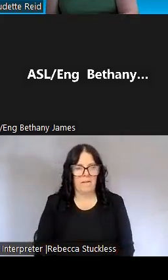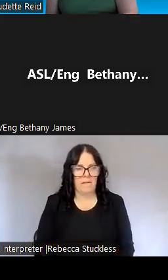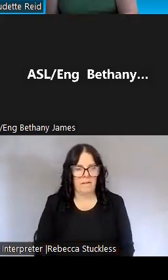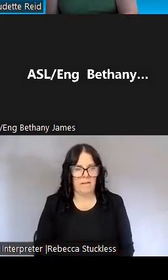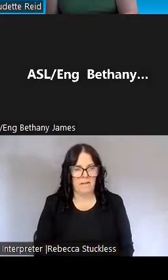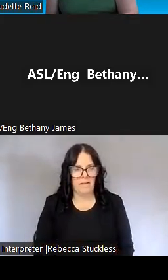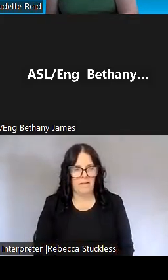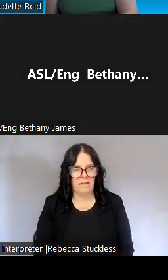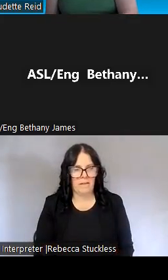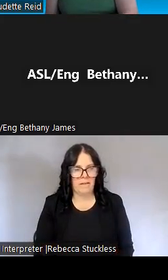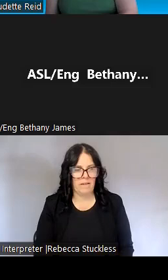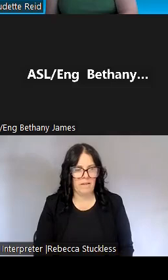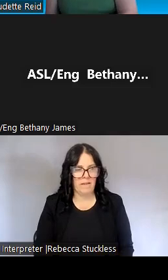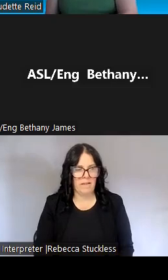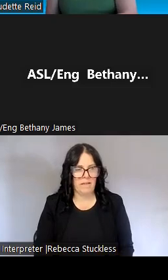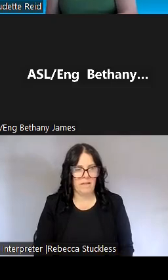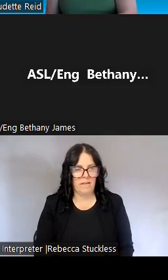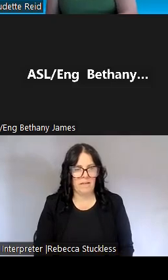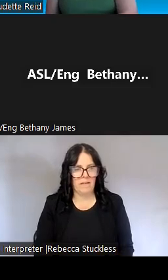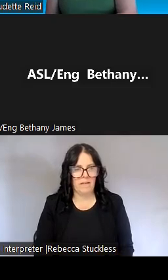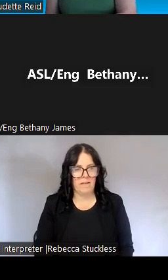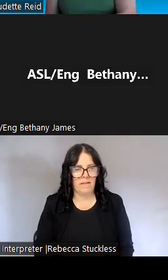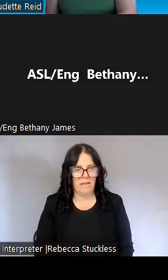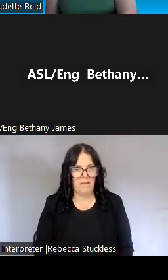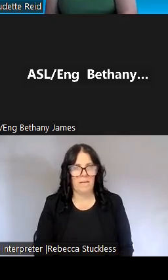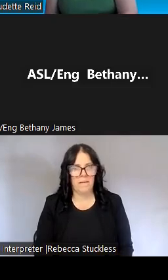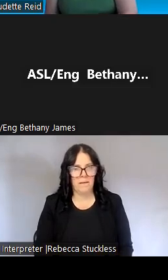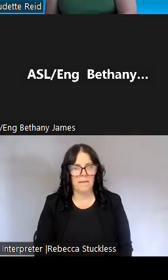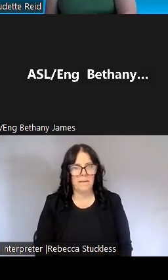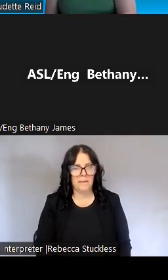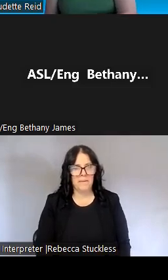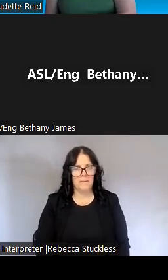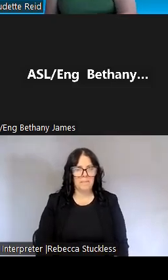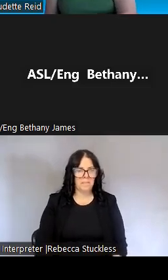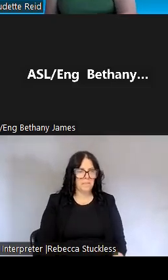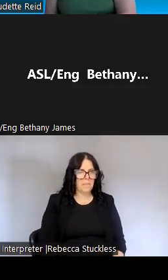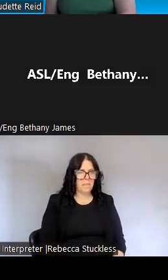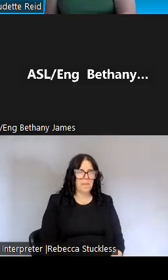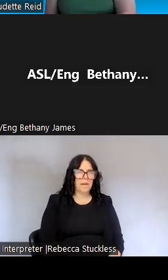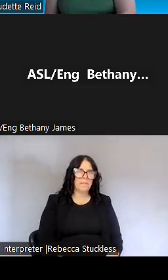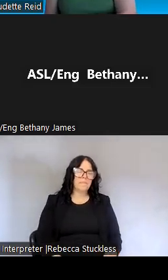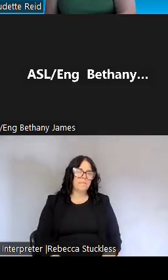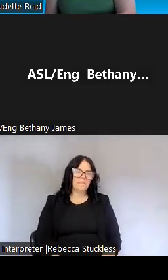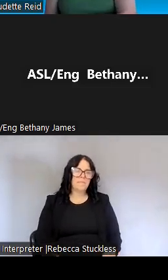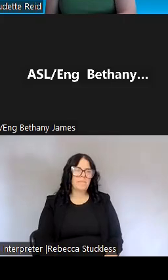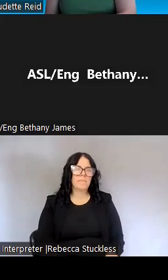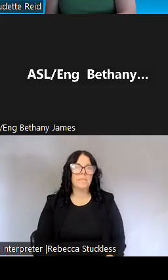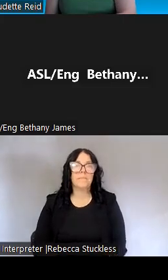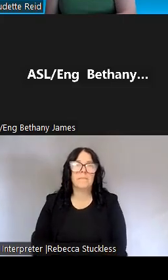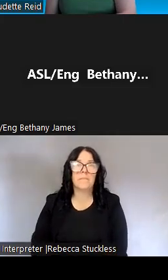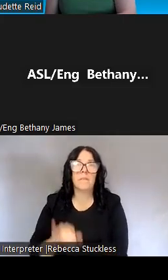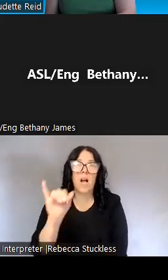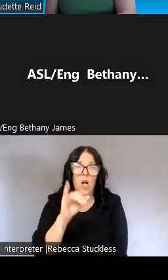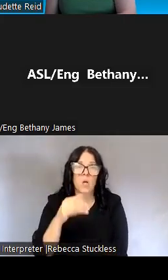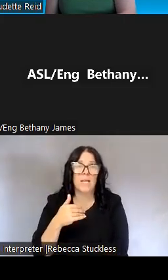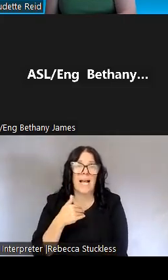So there are also made for iPhone hearing devices. And here is a